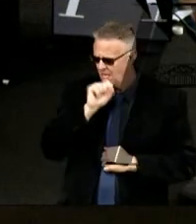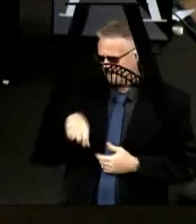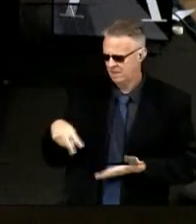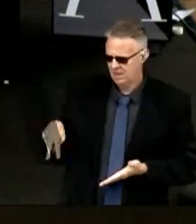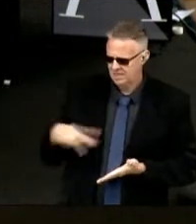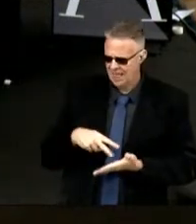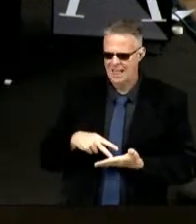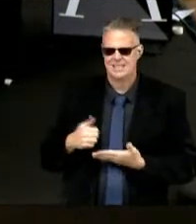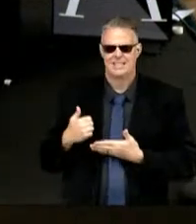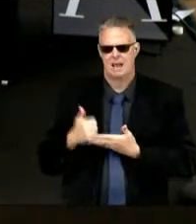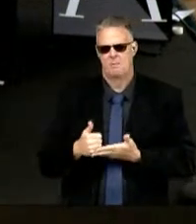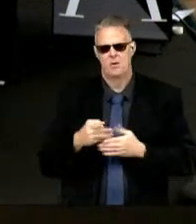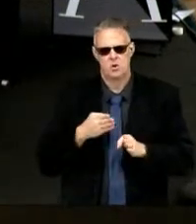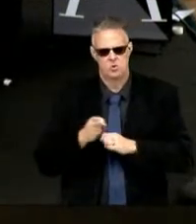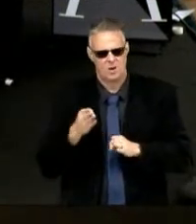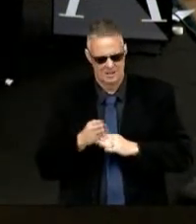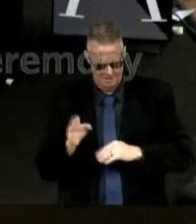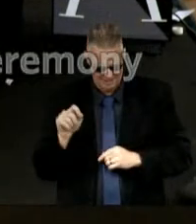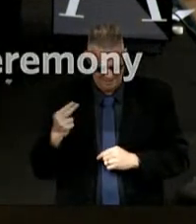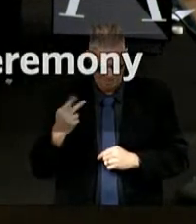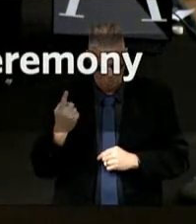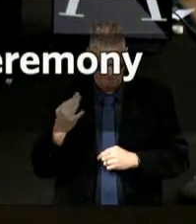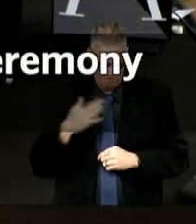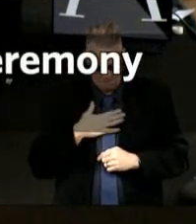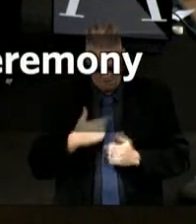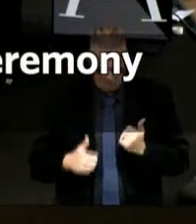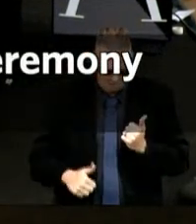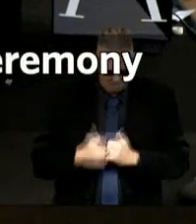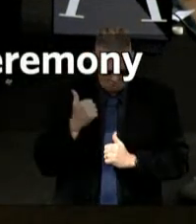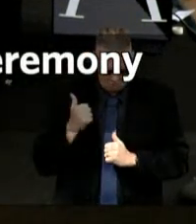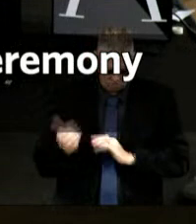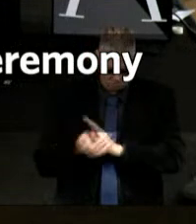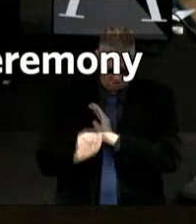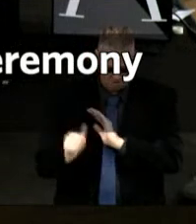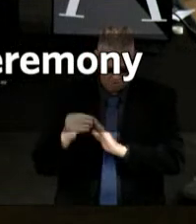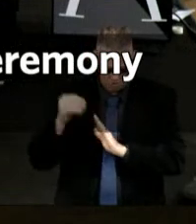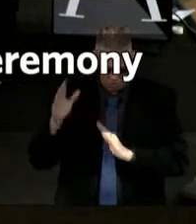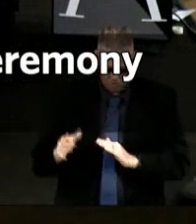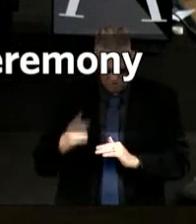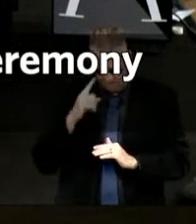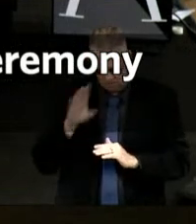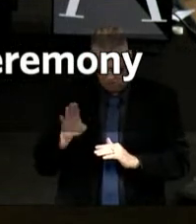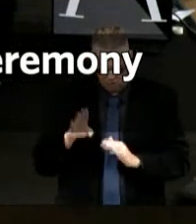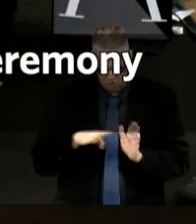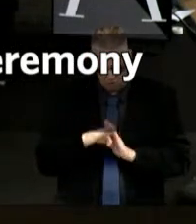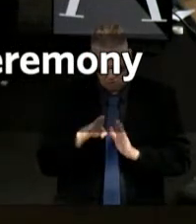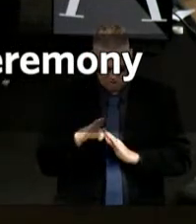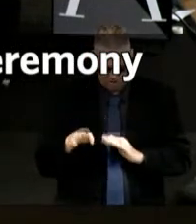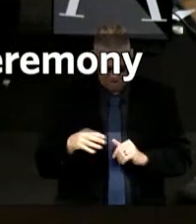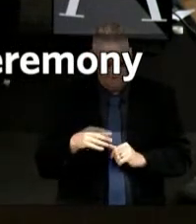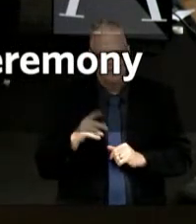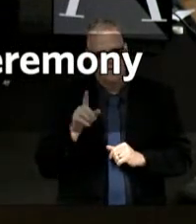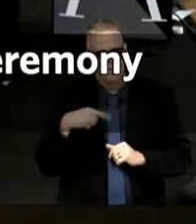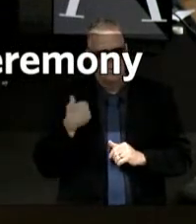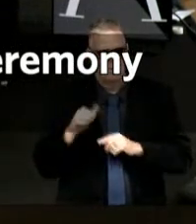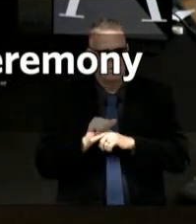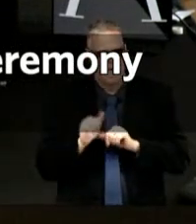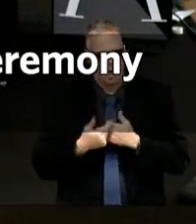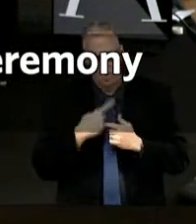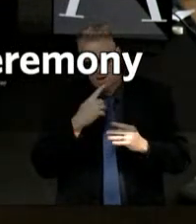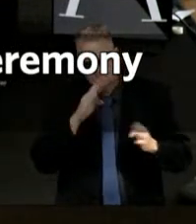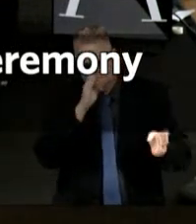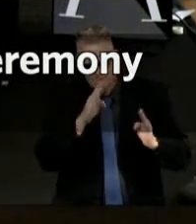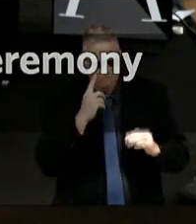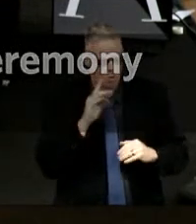hopes for a career as a dancer. He was also one of my most confident students in career development when we were practicing how to greet someone